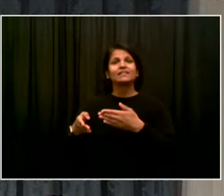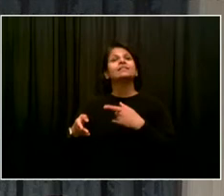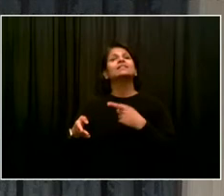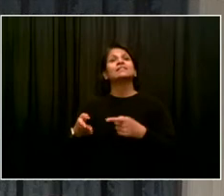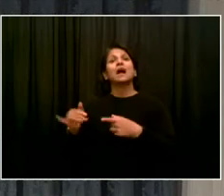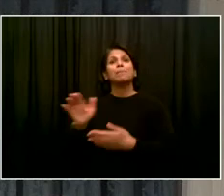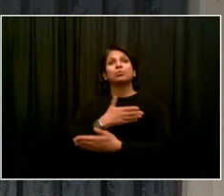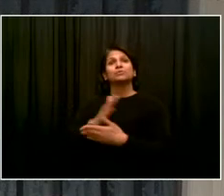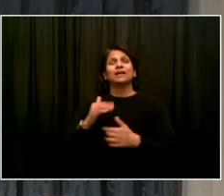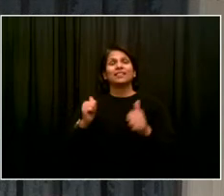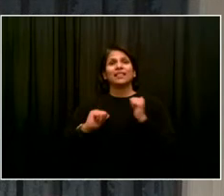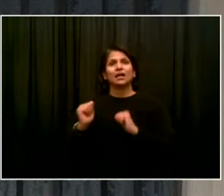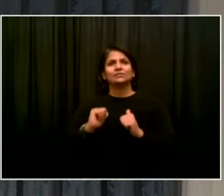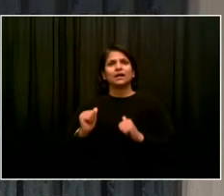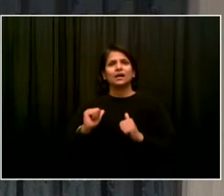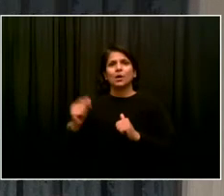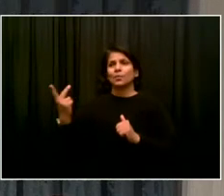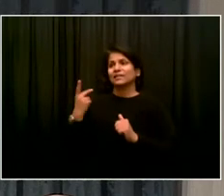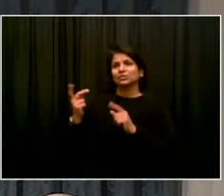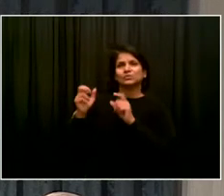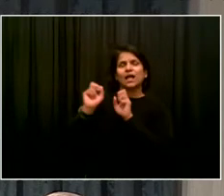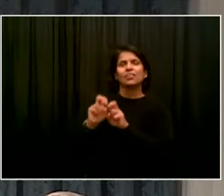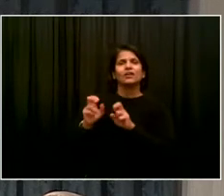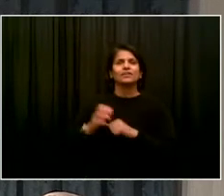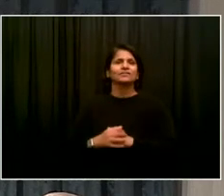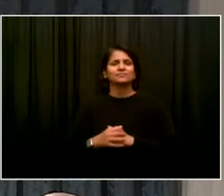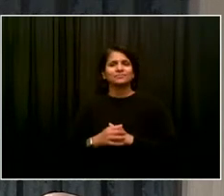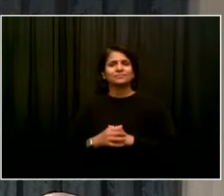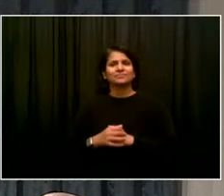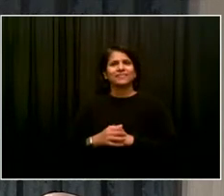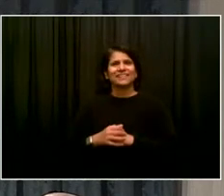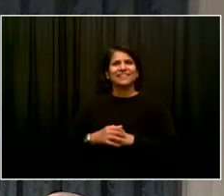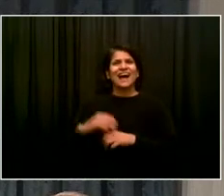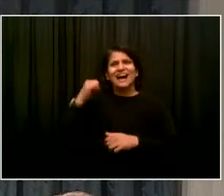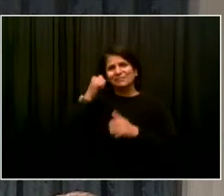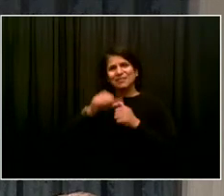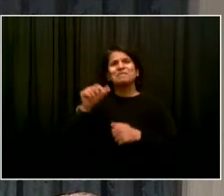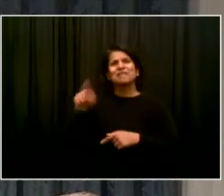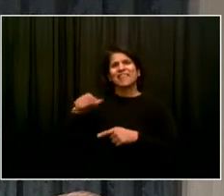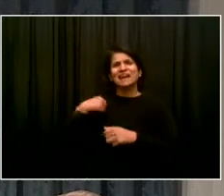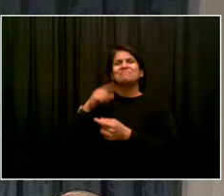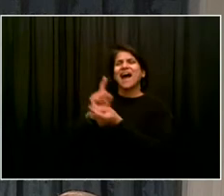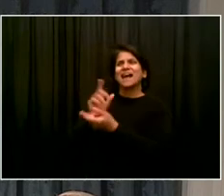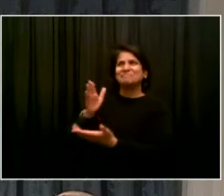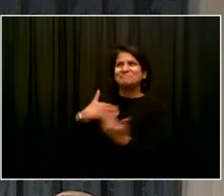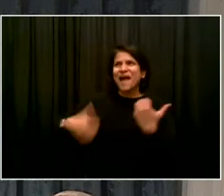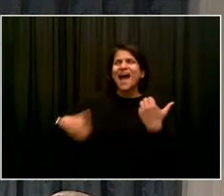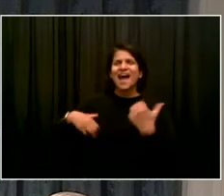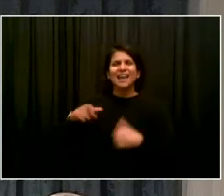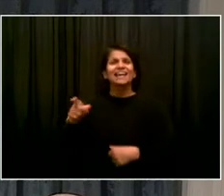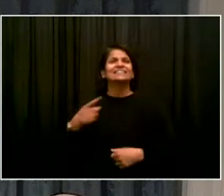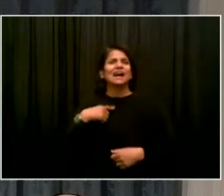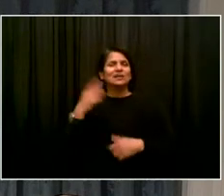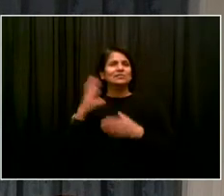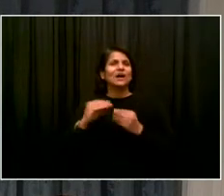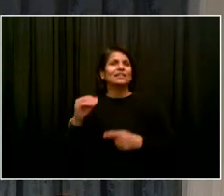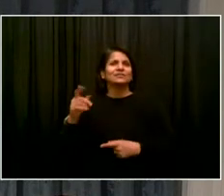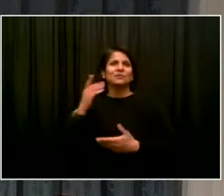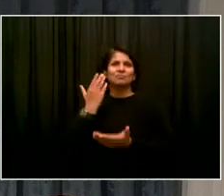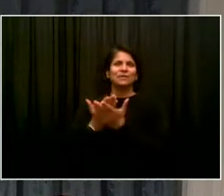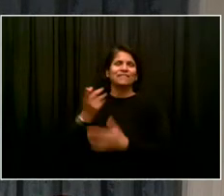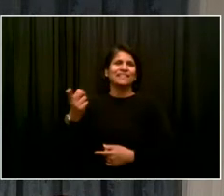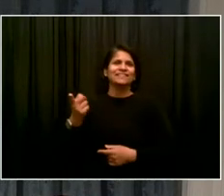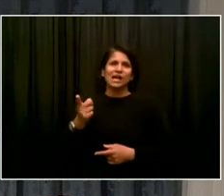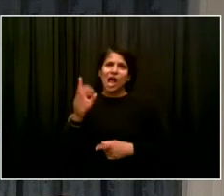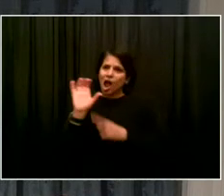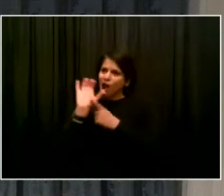You met the boys and you inspired them, yes. It was my honor. So you can see a rich cultural history here. Everyone, this